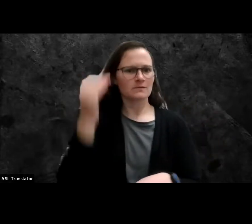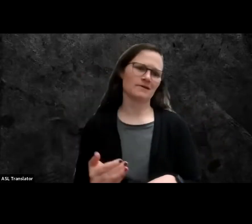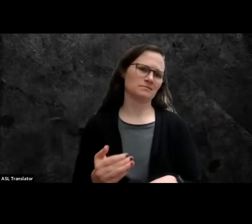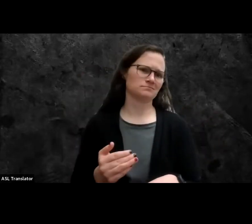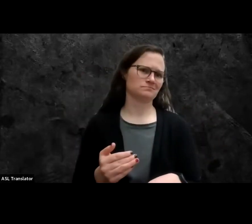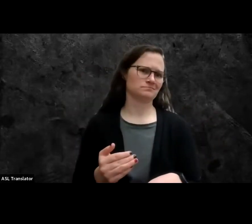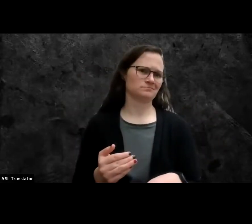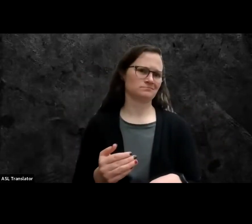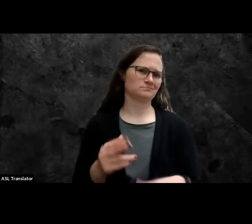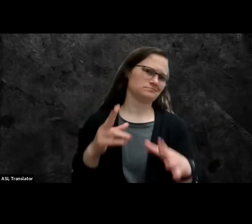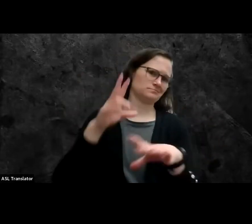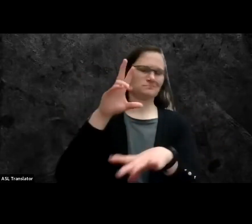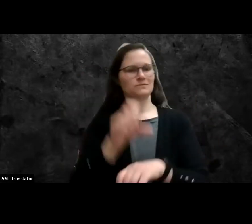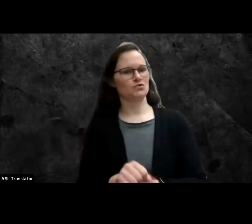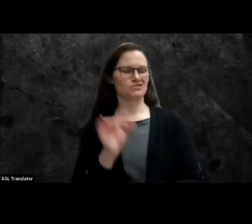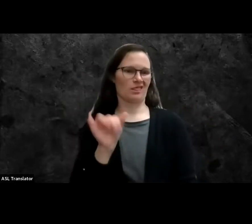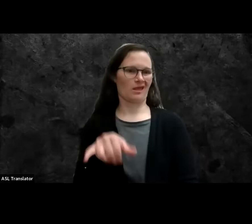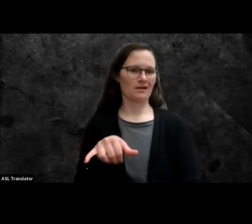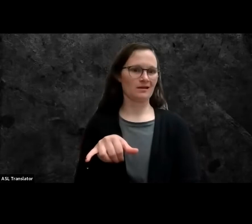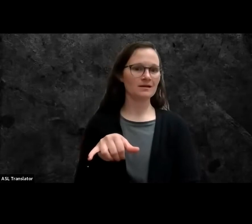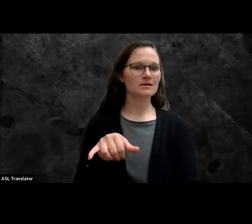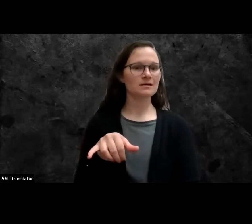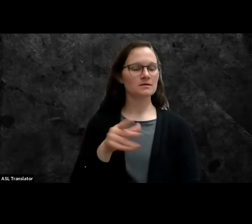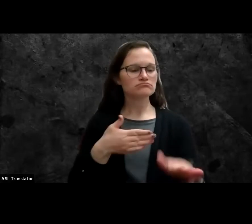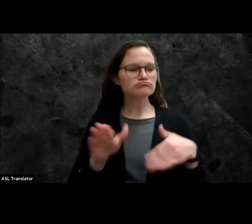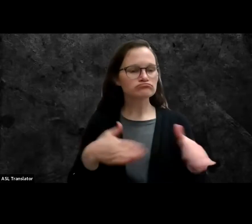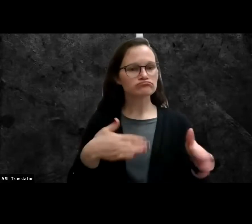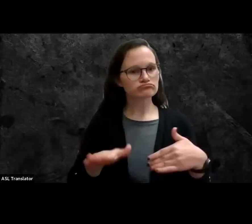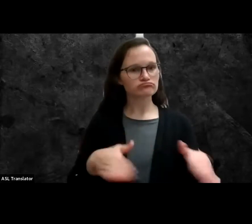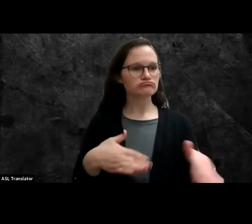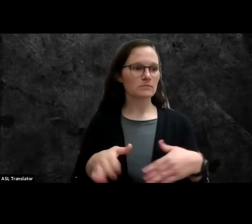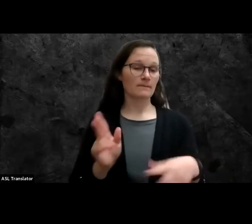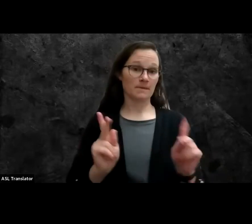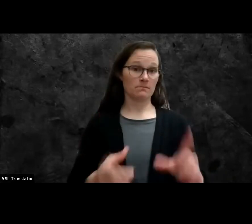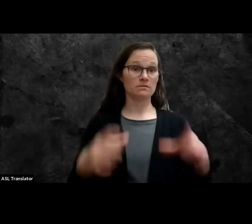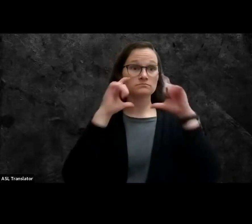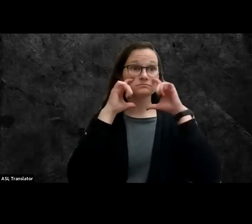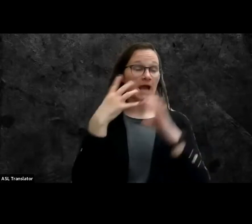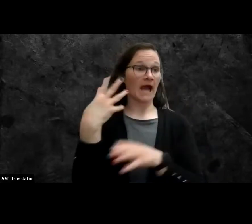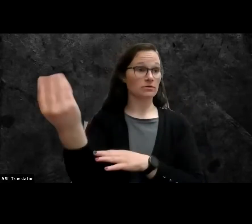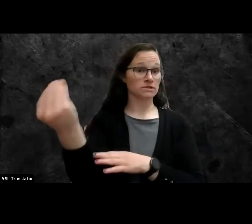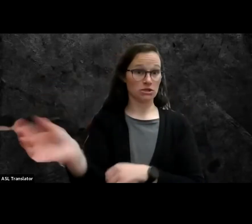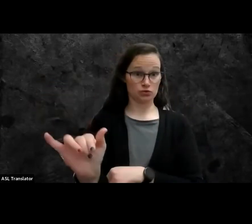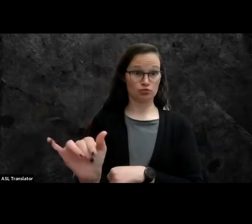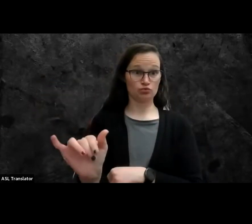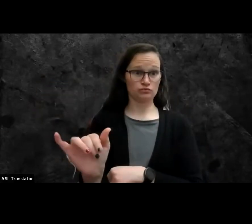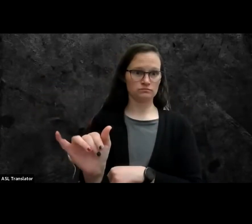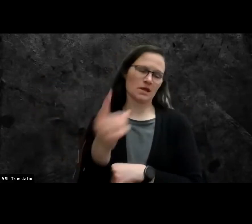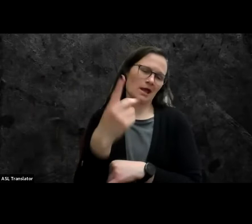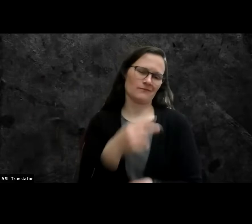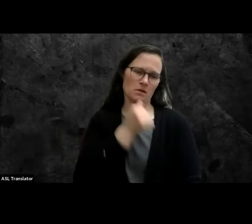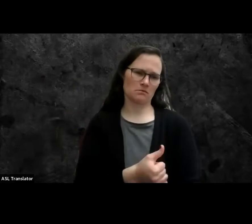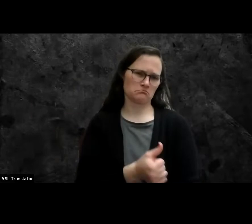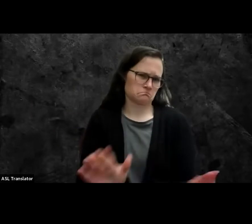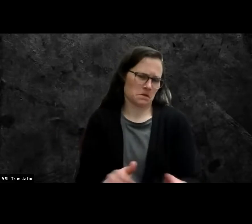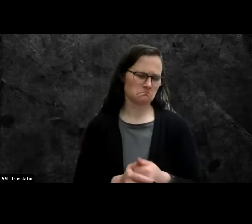And I would say walking around that people are probably half are wearing their masks even outside, and half of them really aren't. So